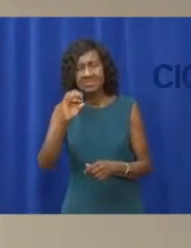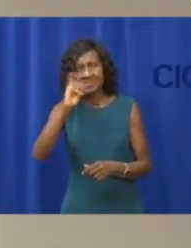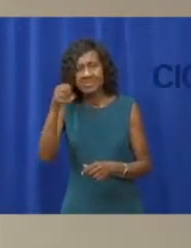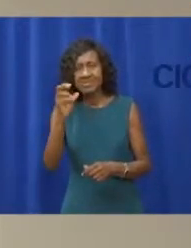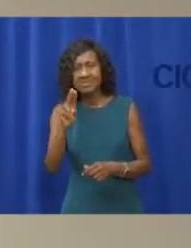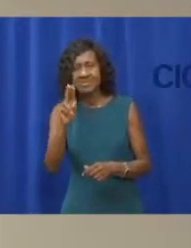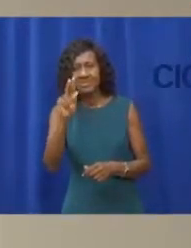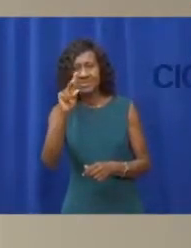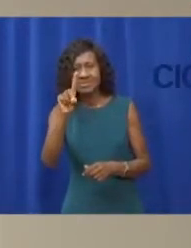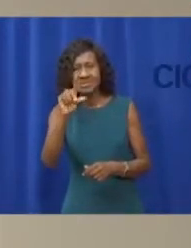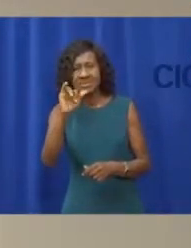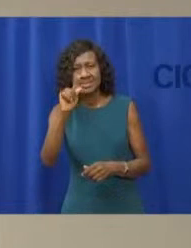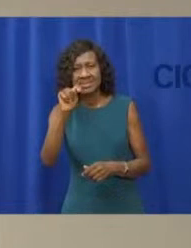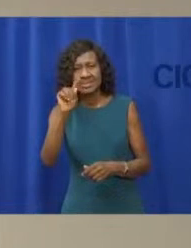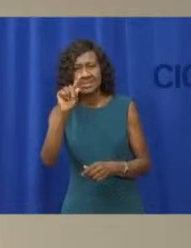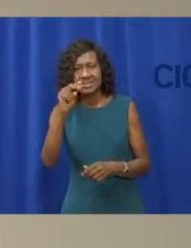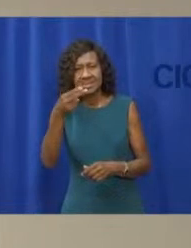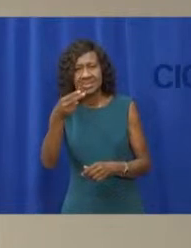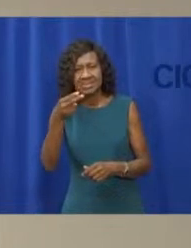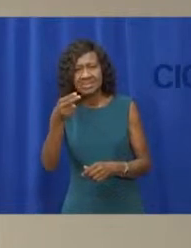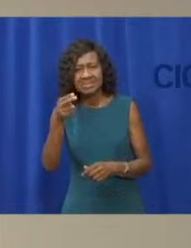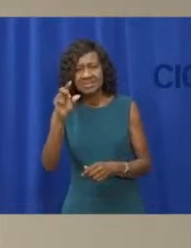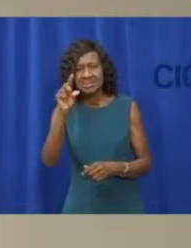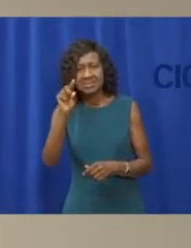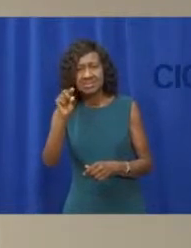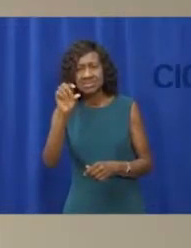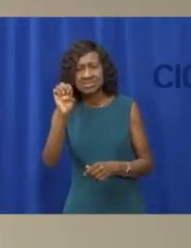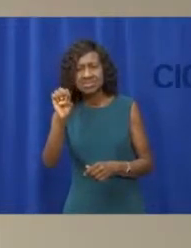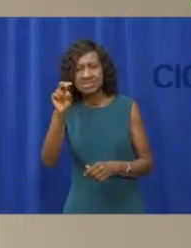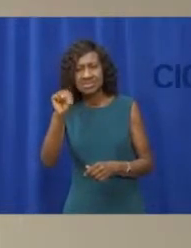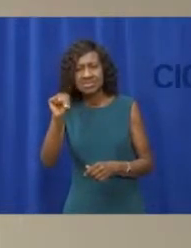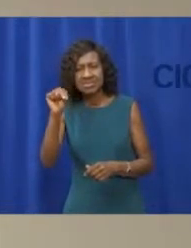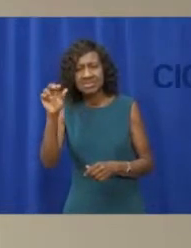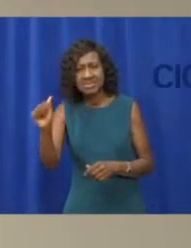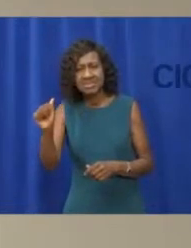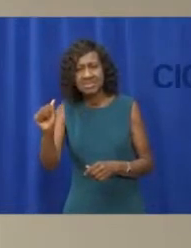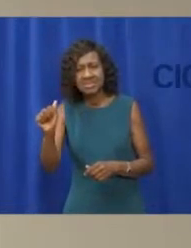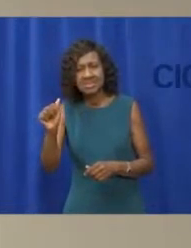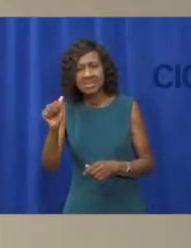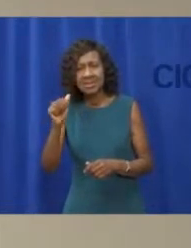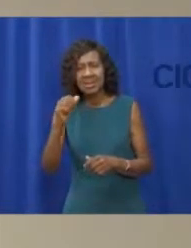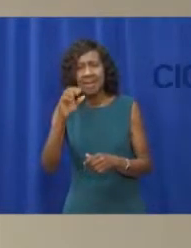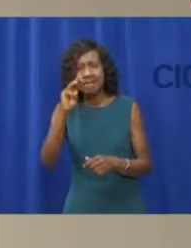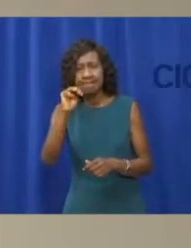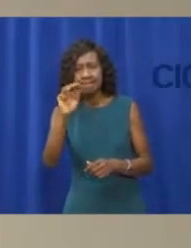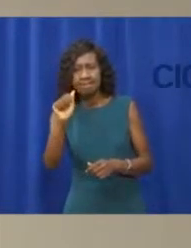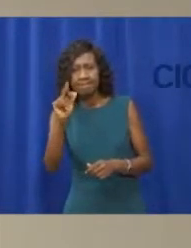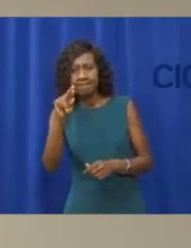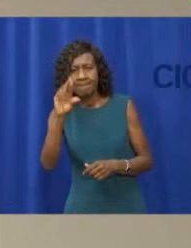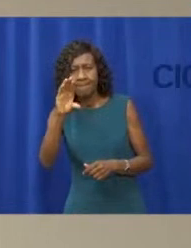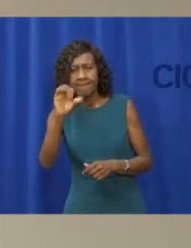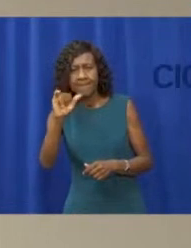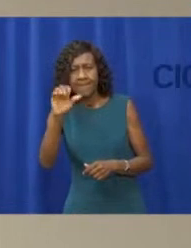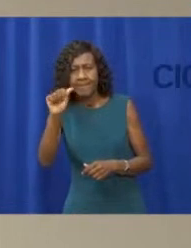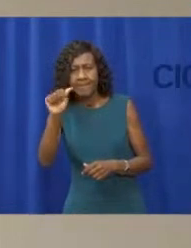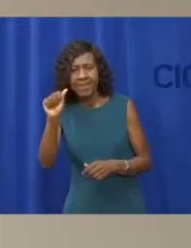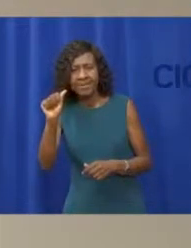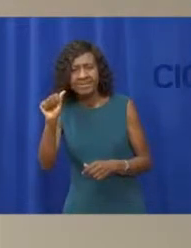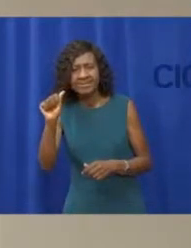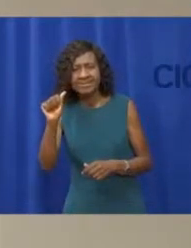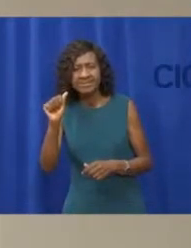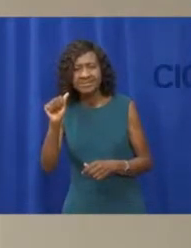Director of Counseling Center, Gina Petrie, DOE, Marcia Matu, Director of